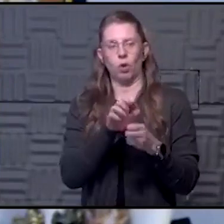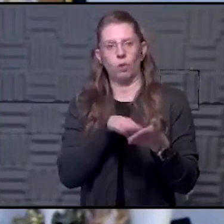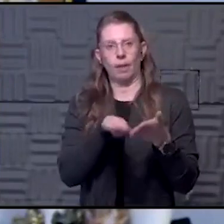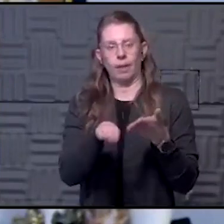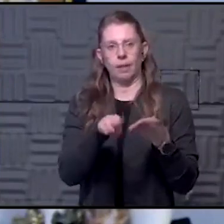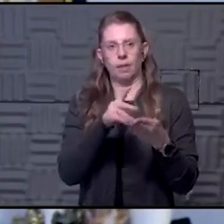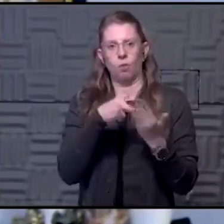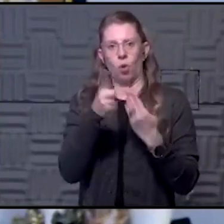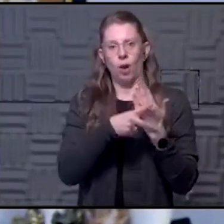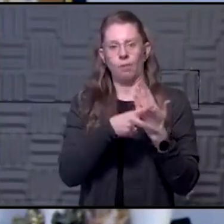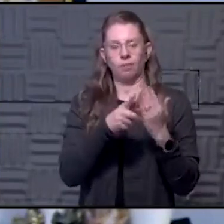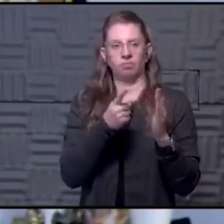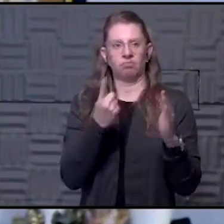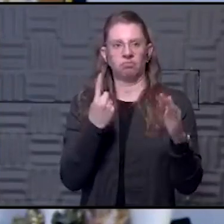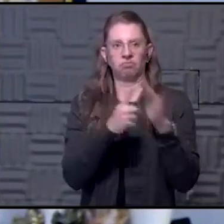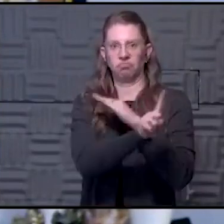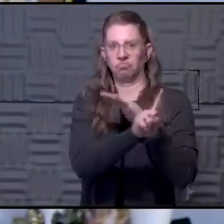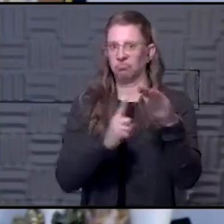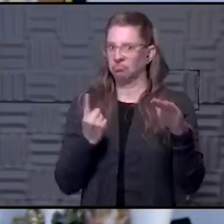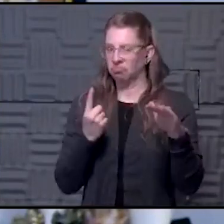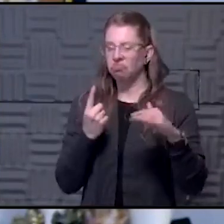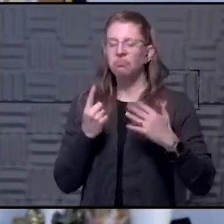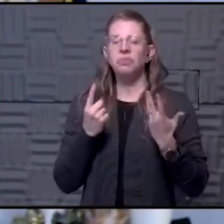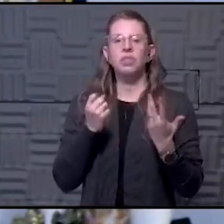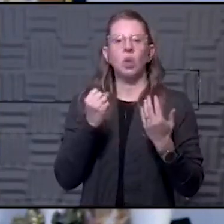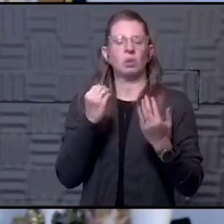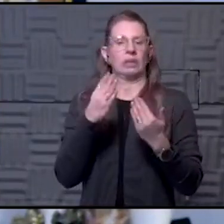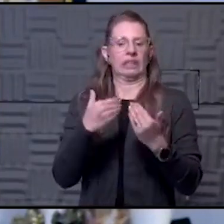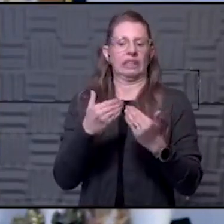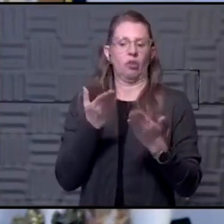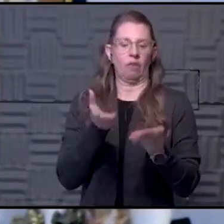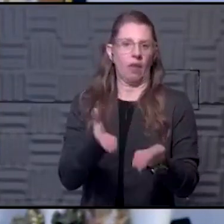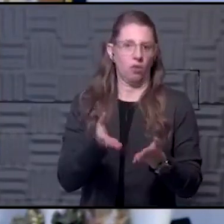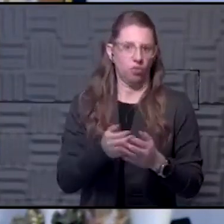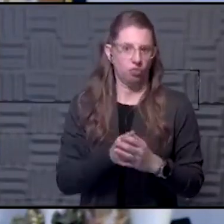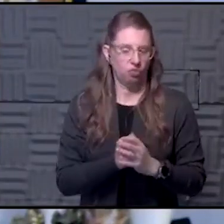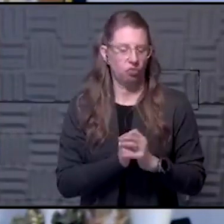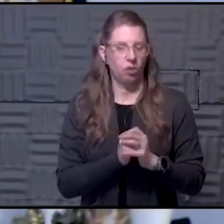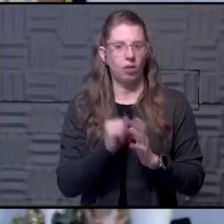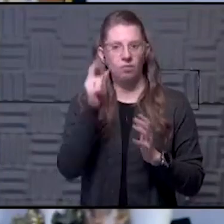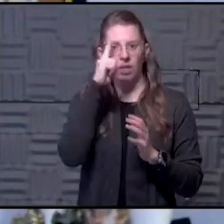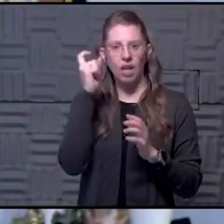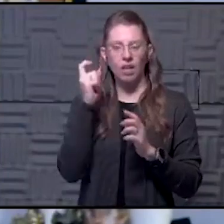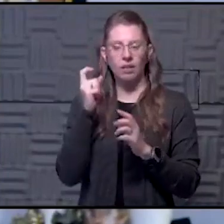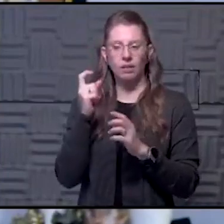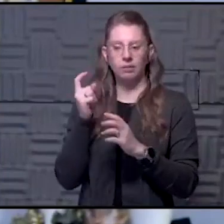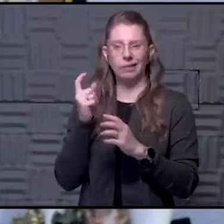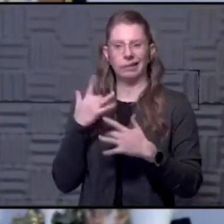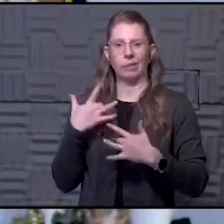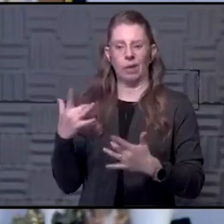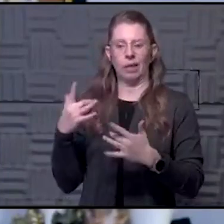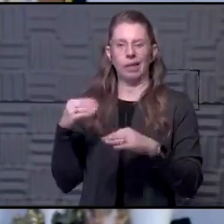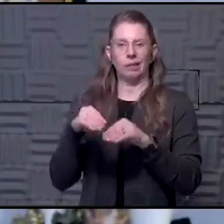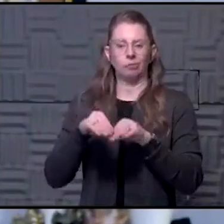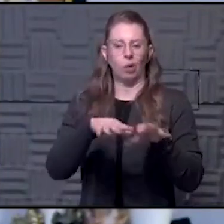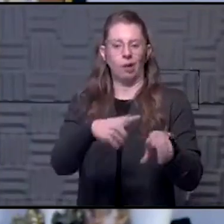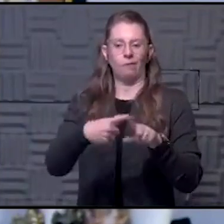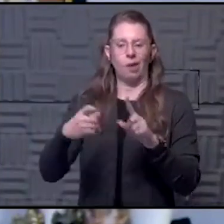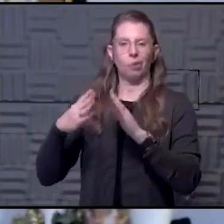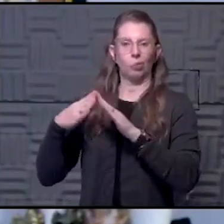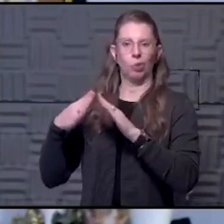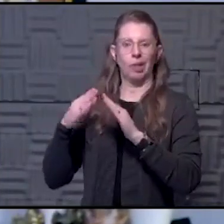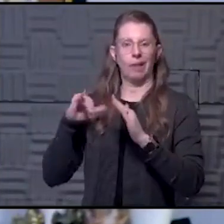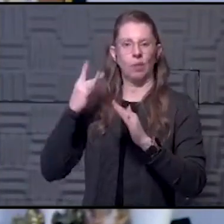don't come and go. So it can be a little bit easier there because usually it comes in from the community, which is exactly why we